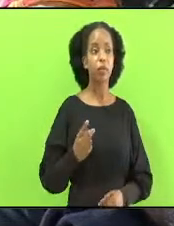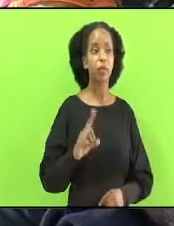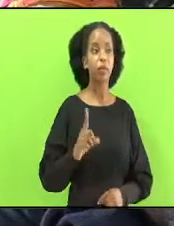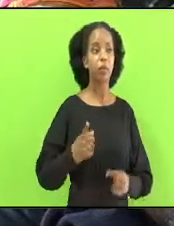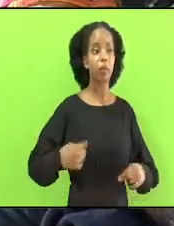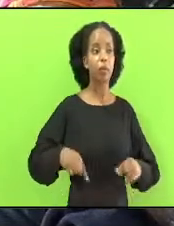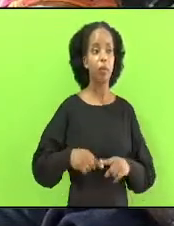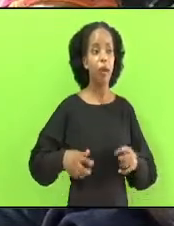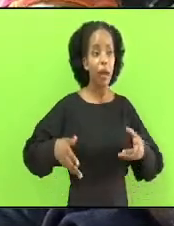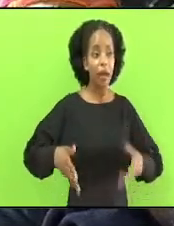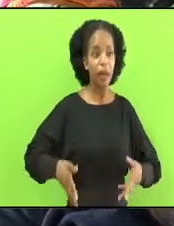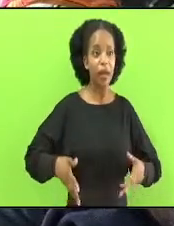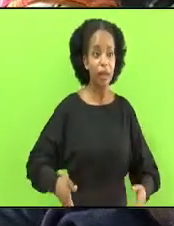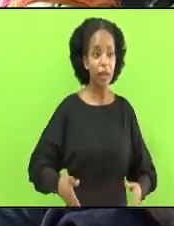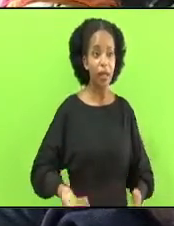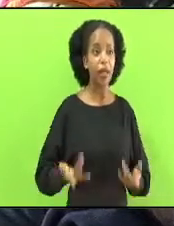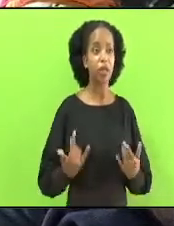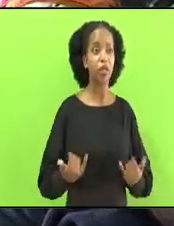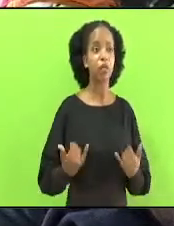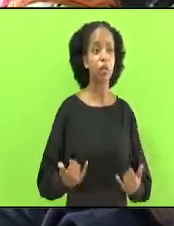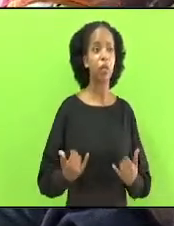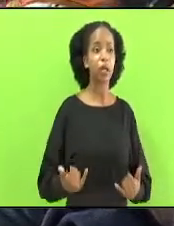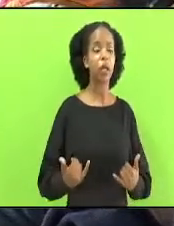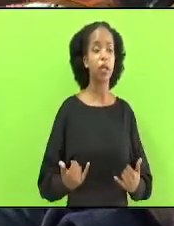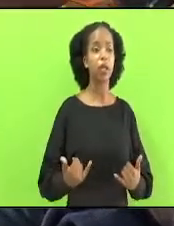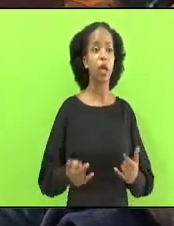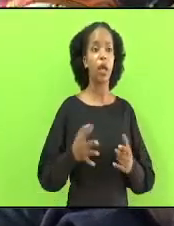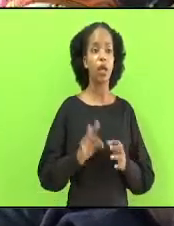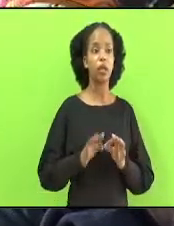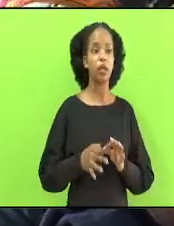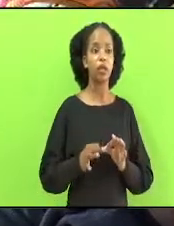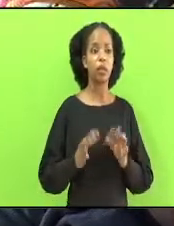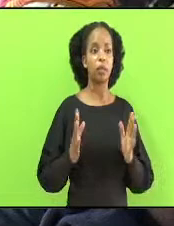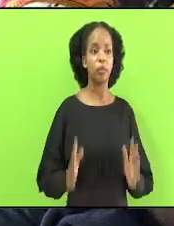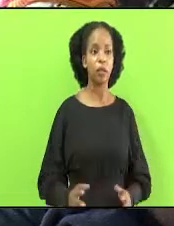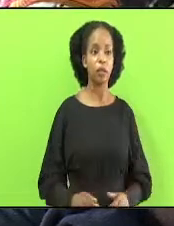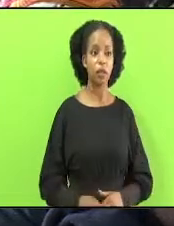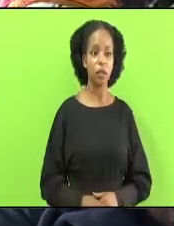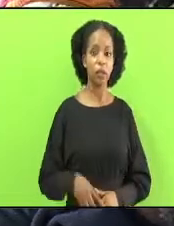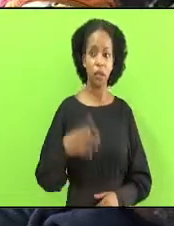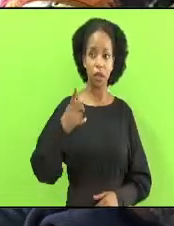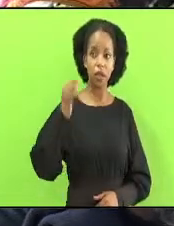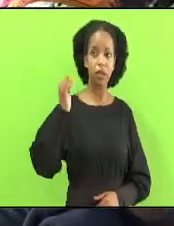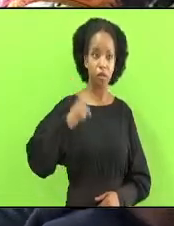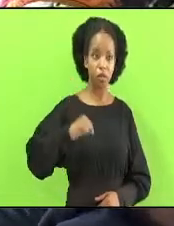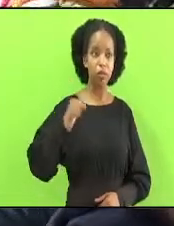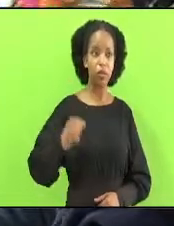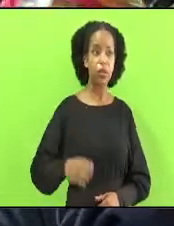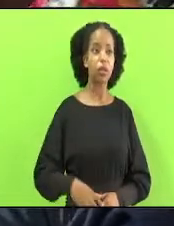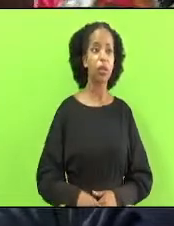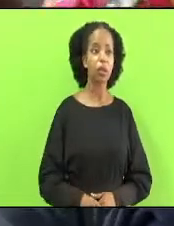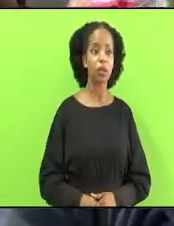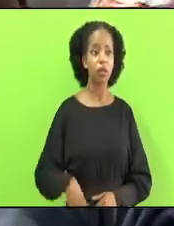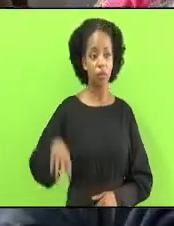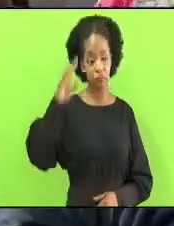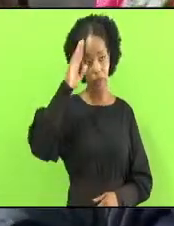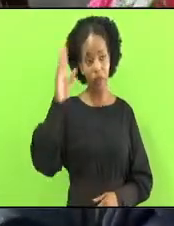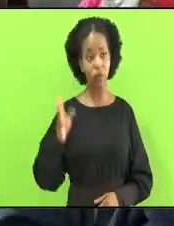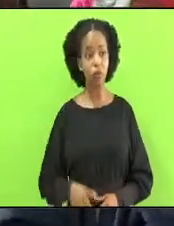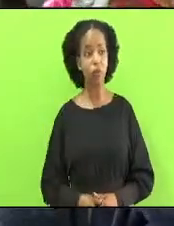today, interpreter. Re bua majority dumela tle. Hey bana ke youth mos.